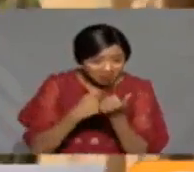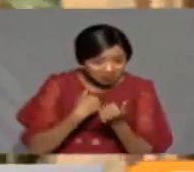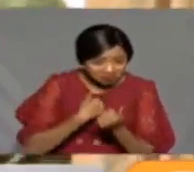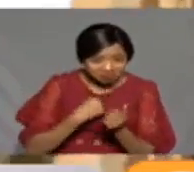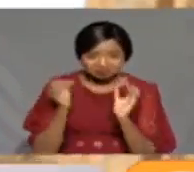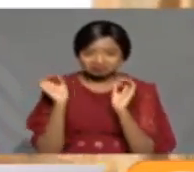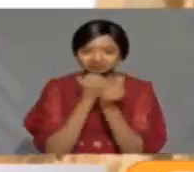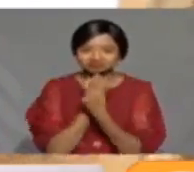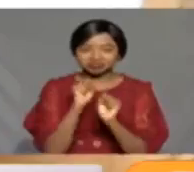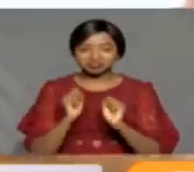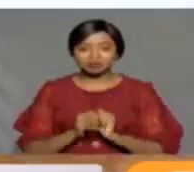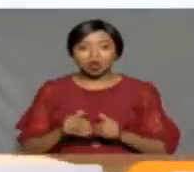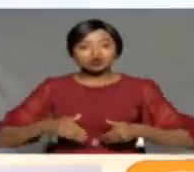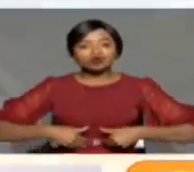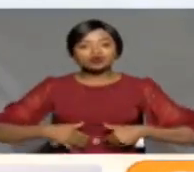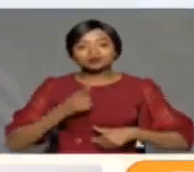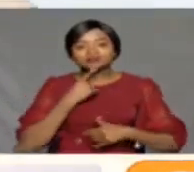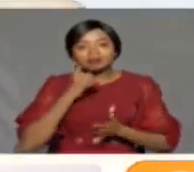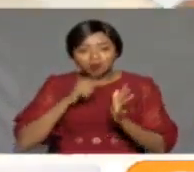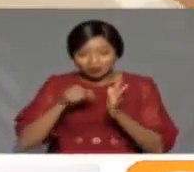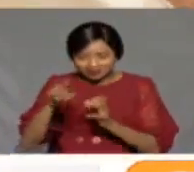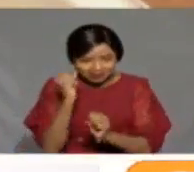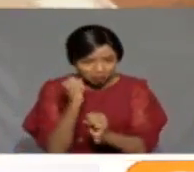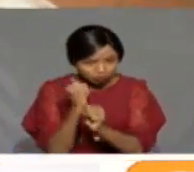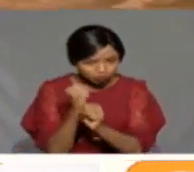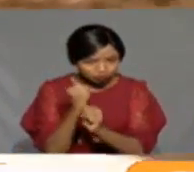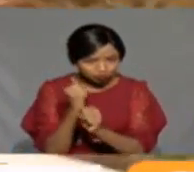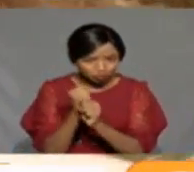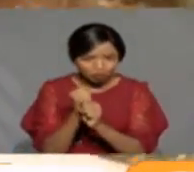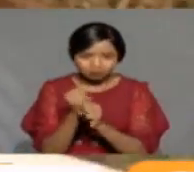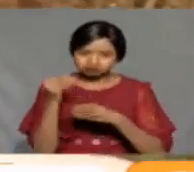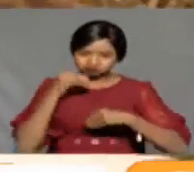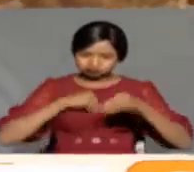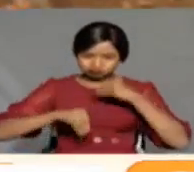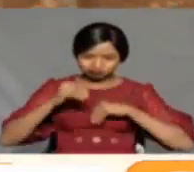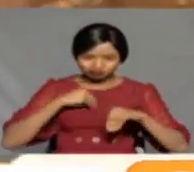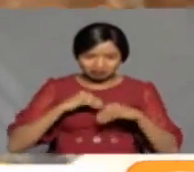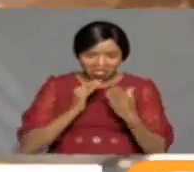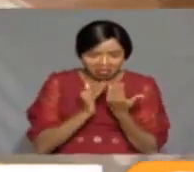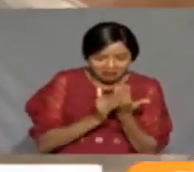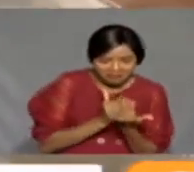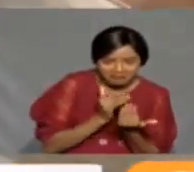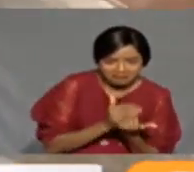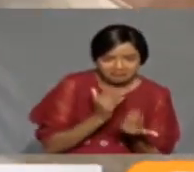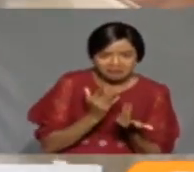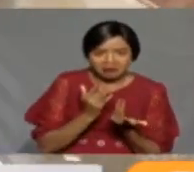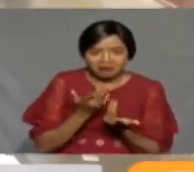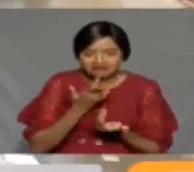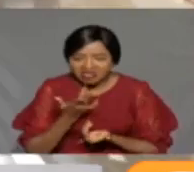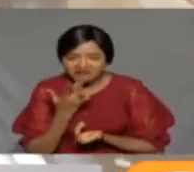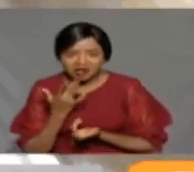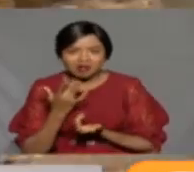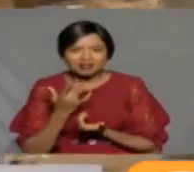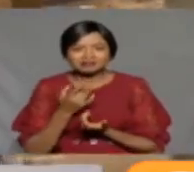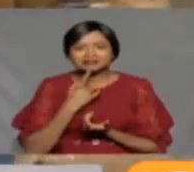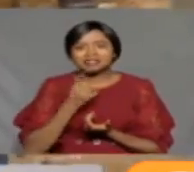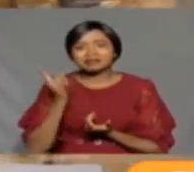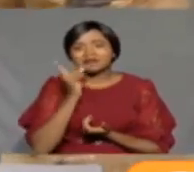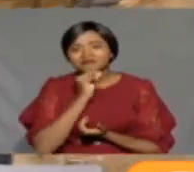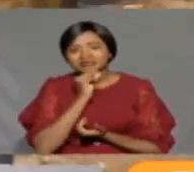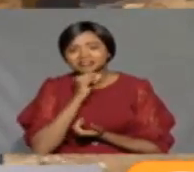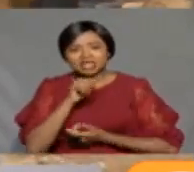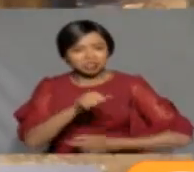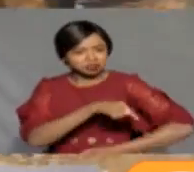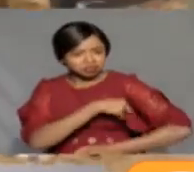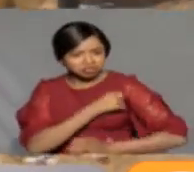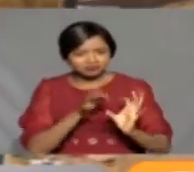The youth claim the recruitment exercise is steeped in corruption, nepotism, and favoritism, accusing local chiefs of